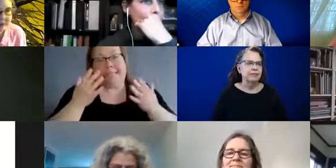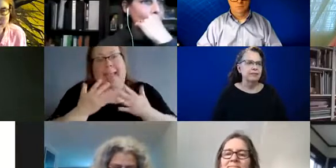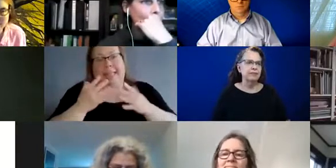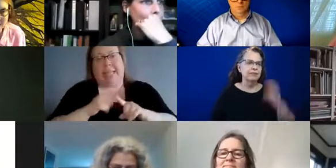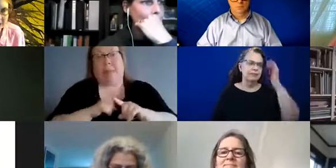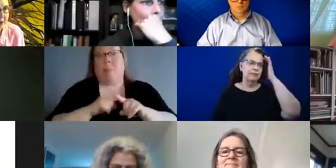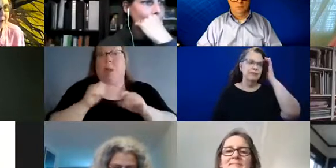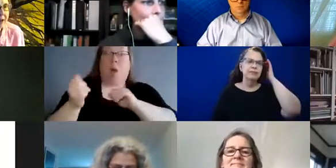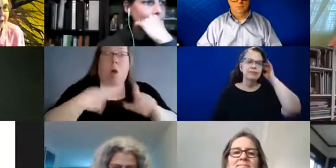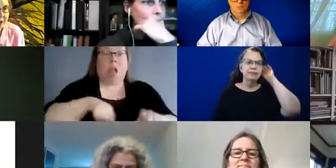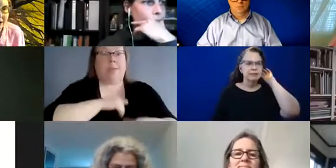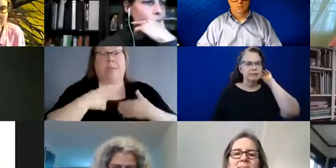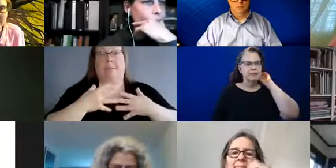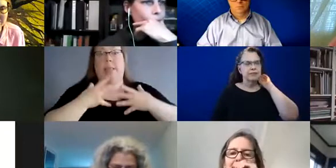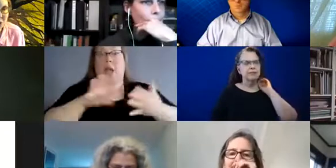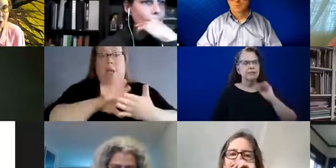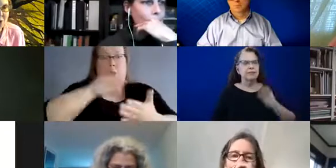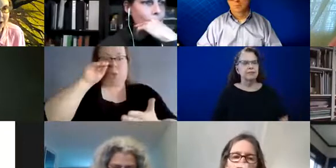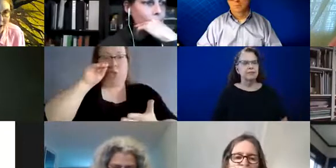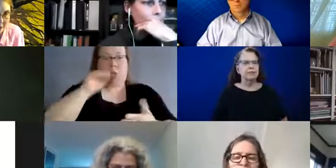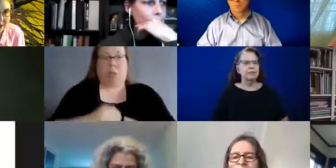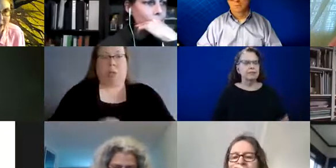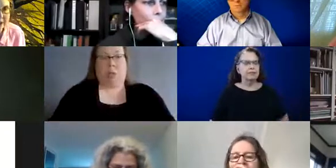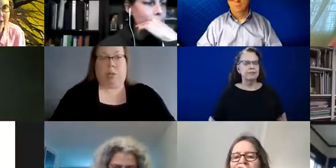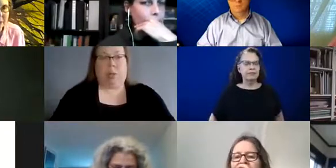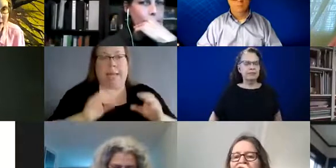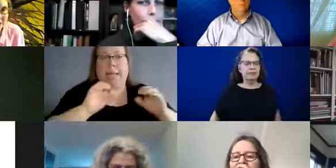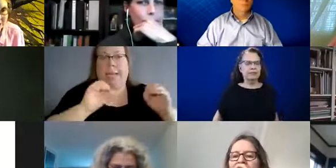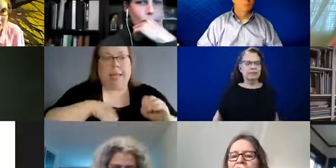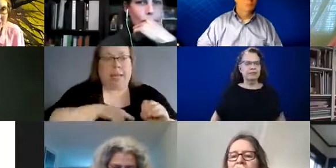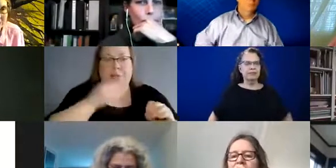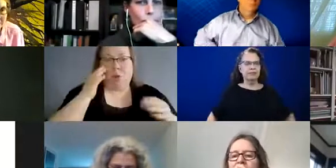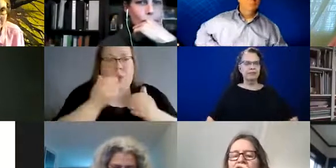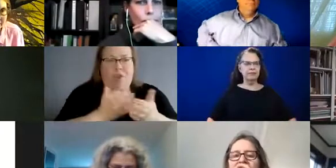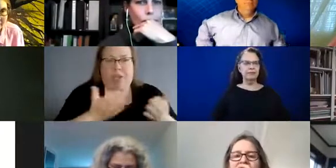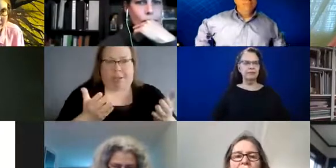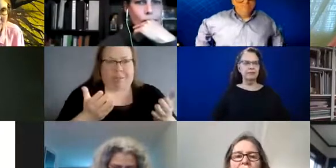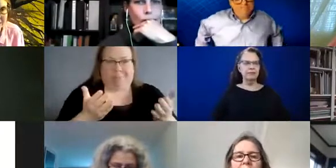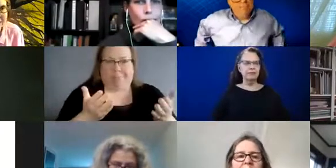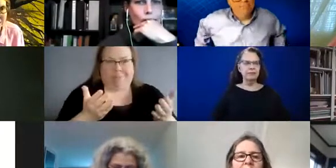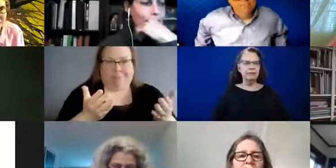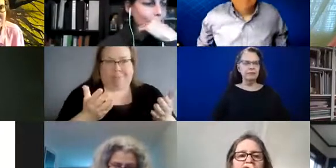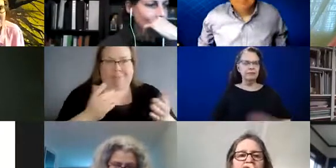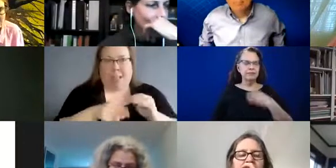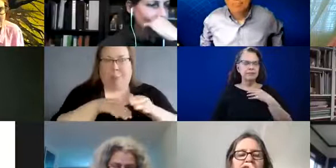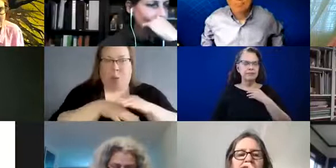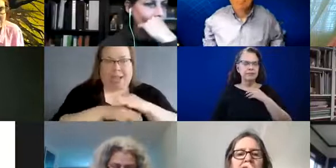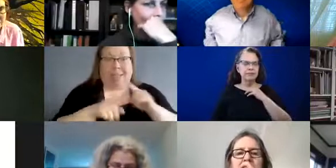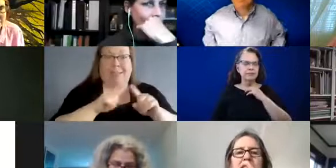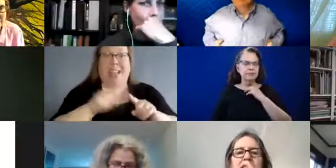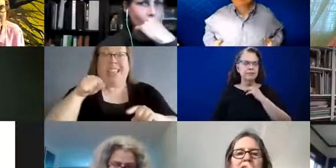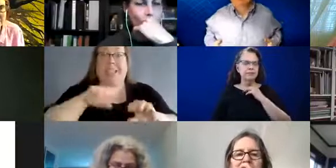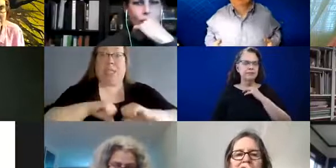of us have a lot to learn. None of us know everything about issues of access, but this is social